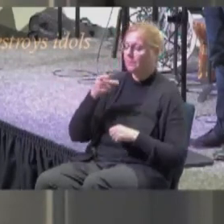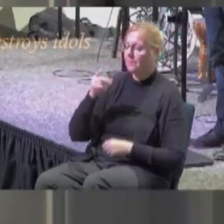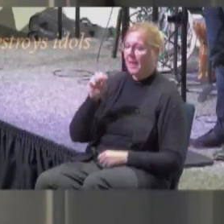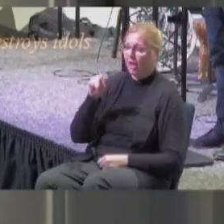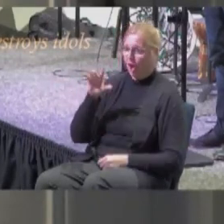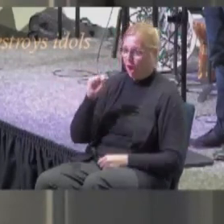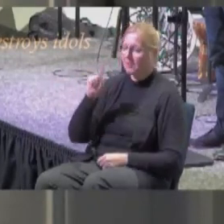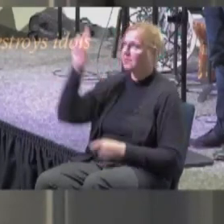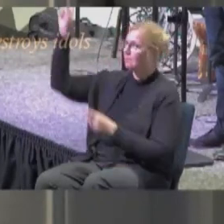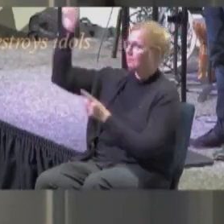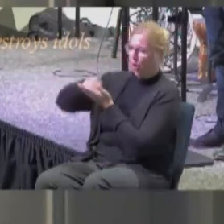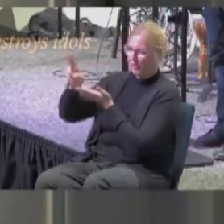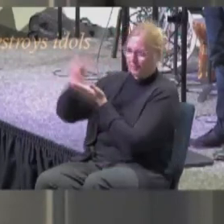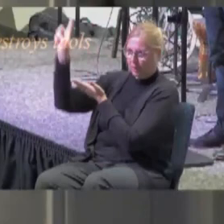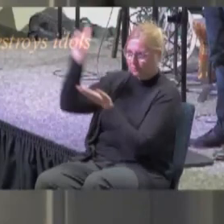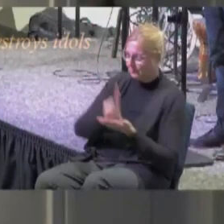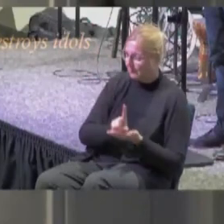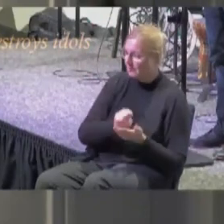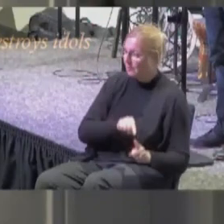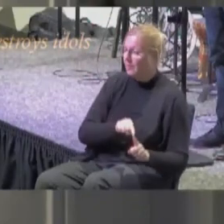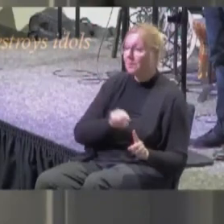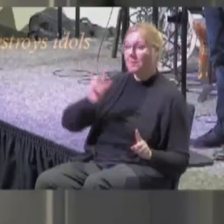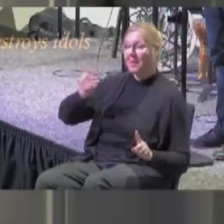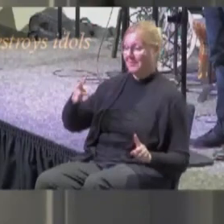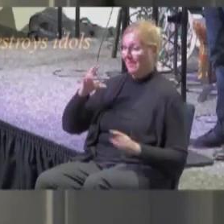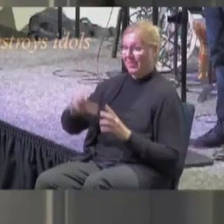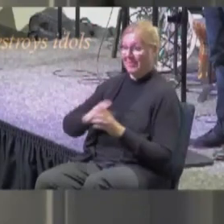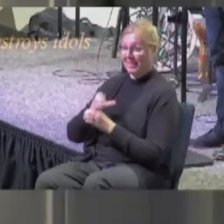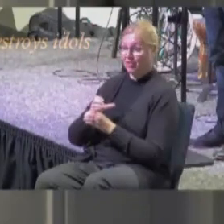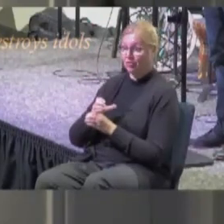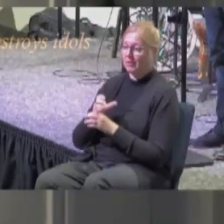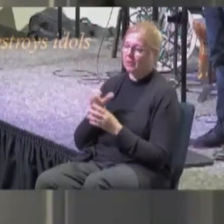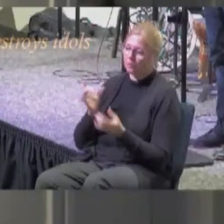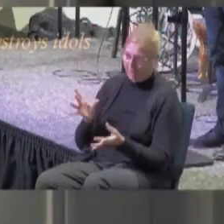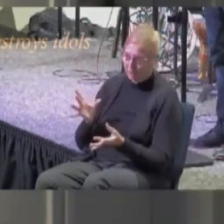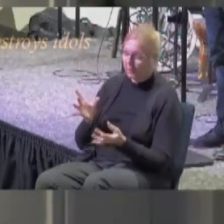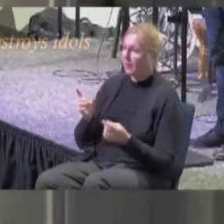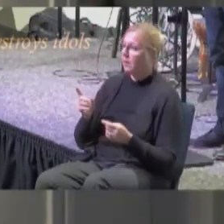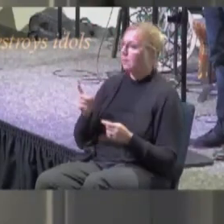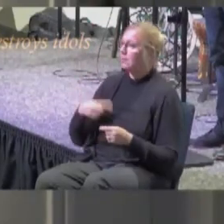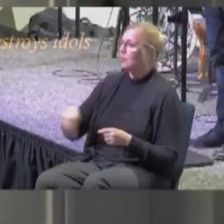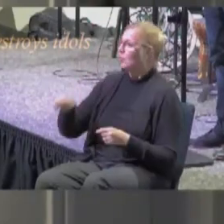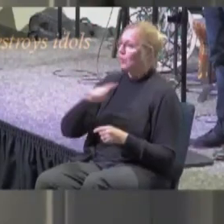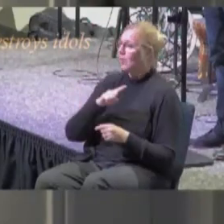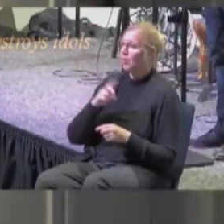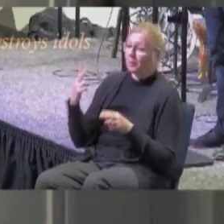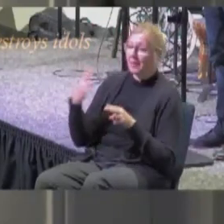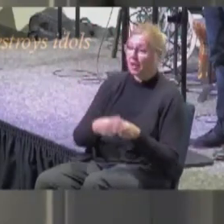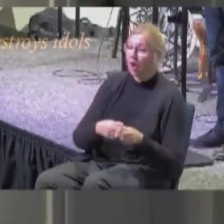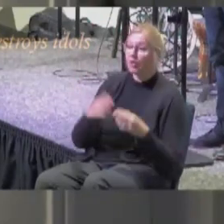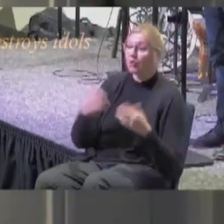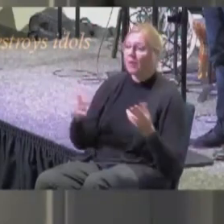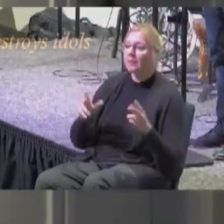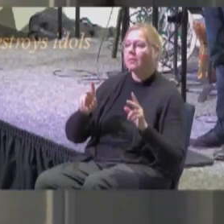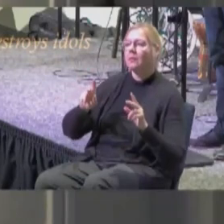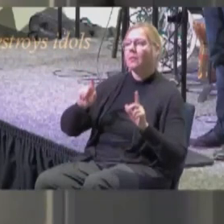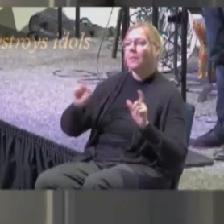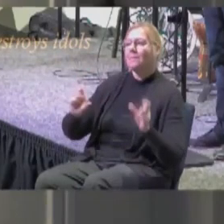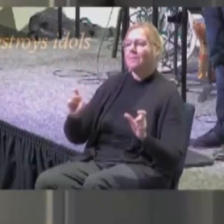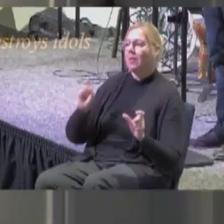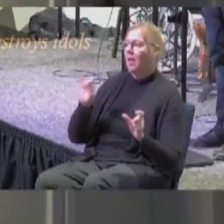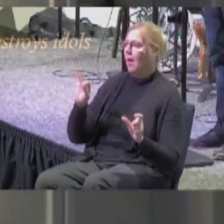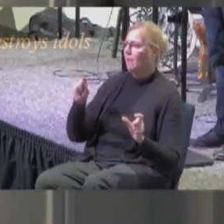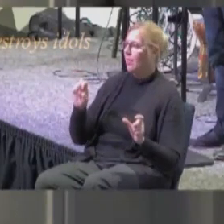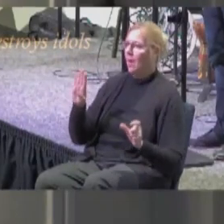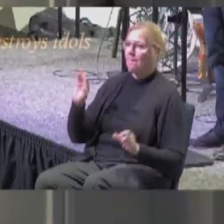them. But by the 7th century, tragically, we were being called people of the book. And we have again